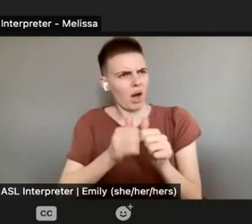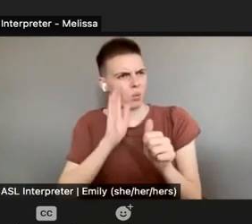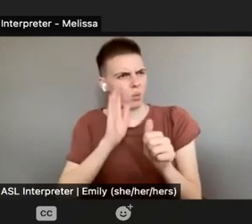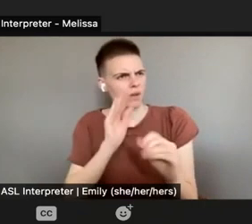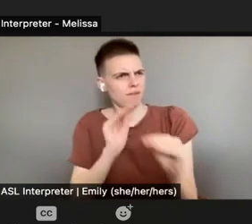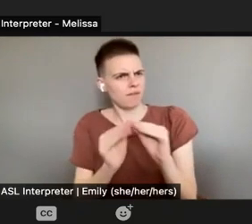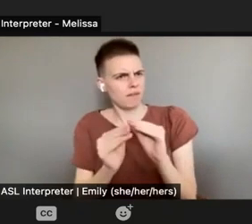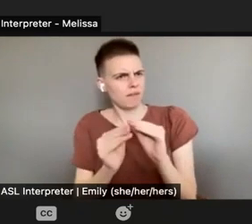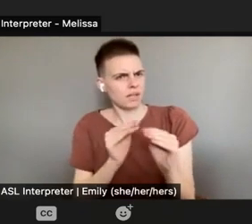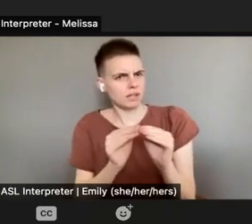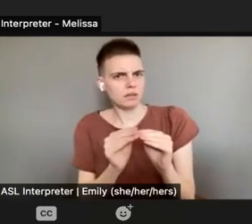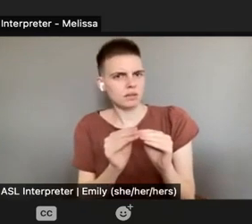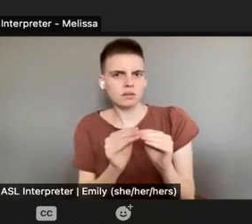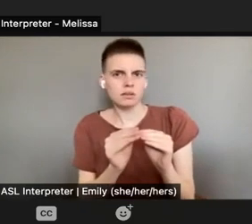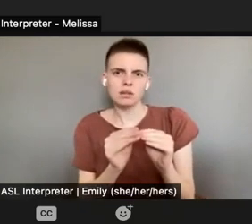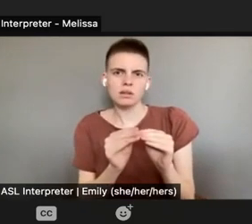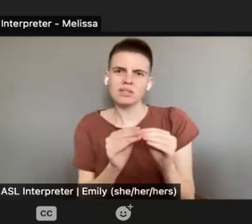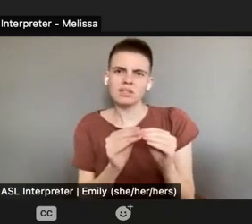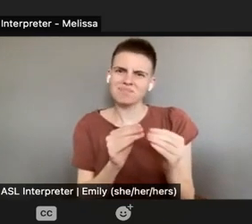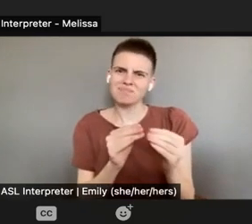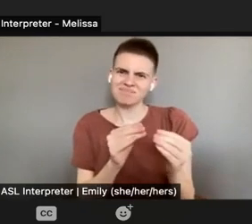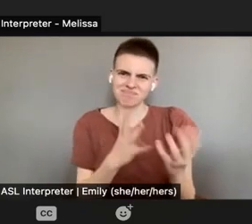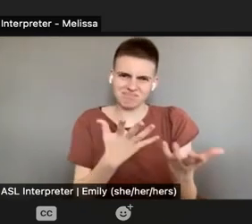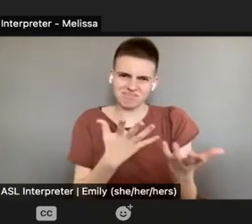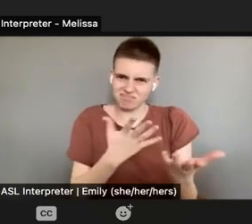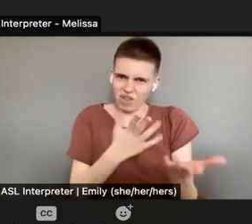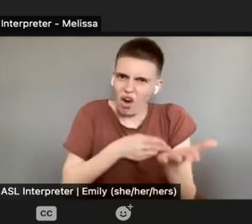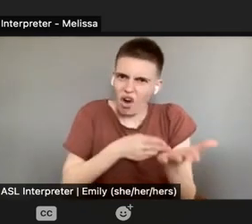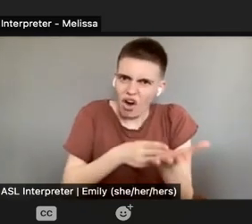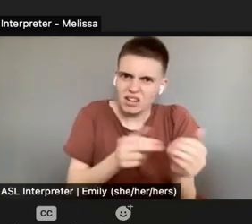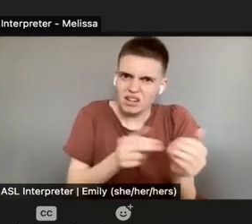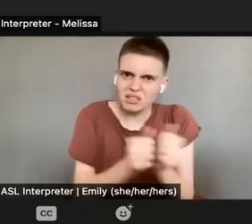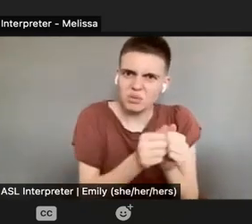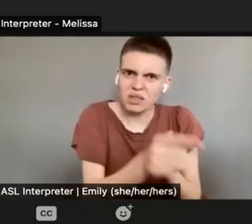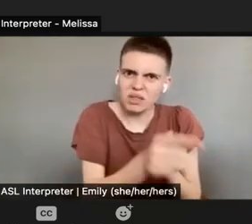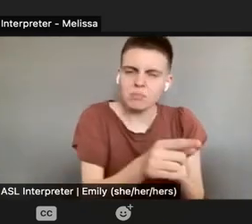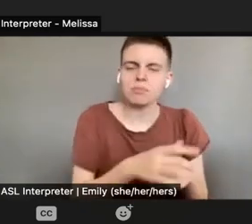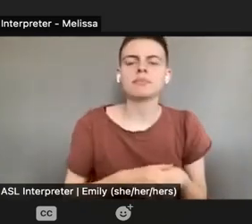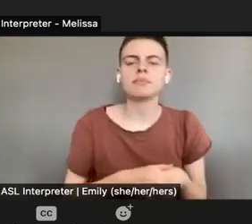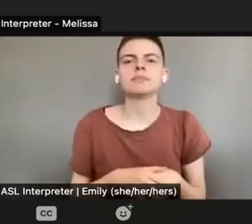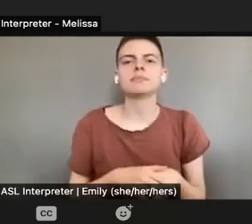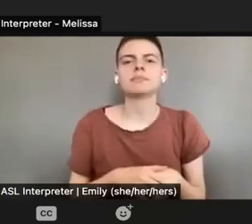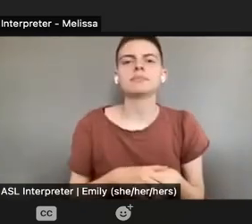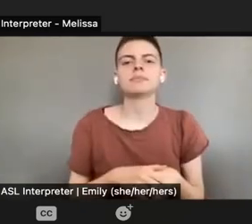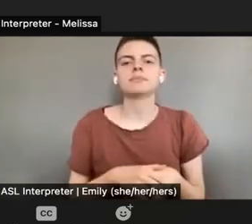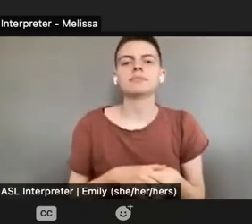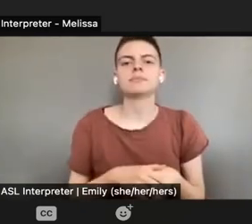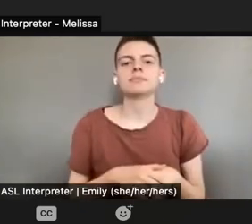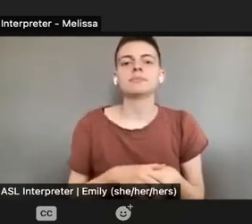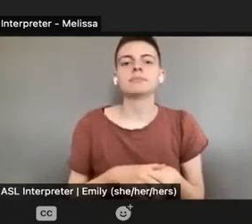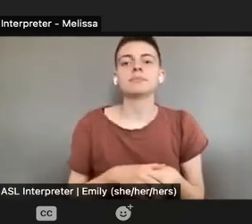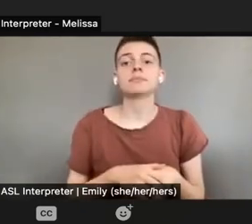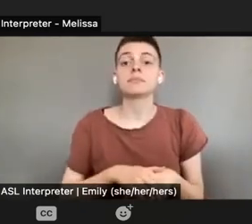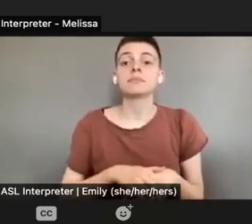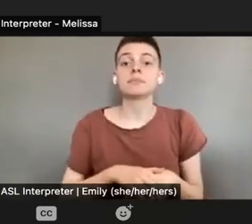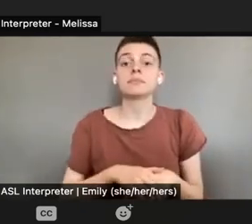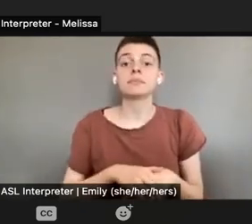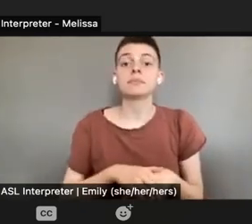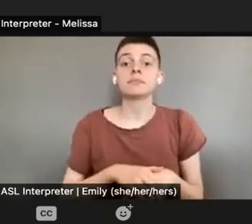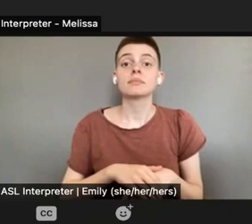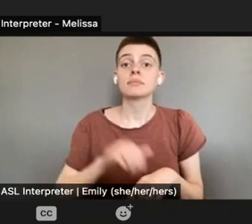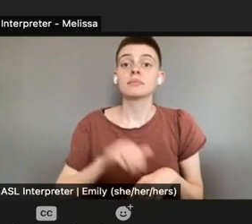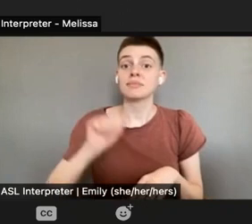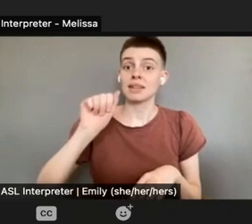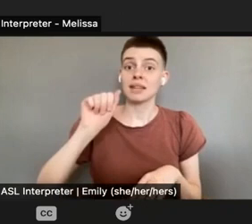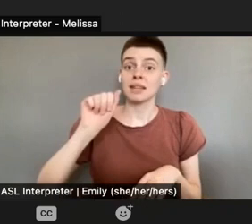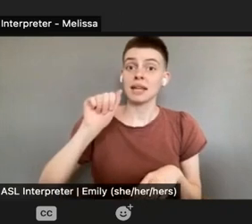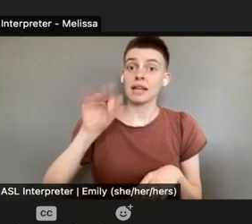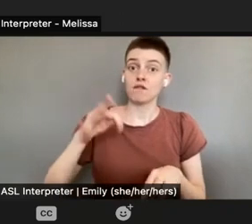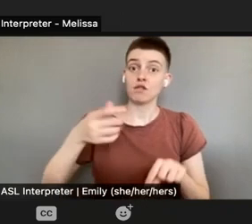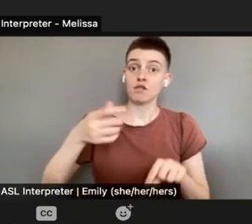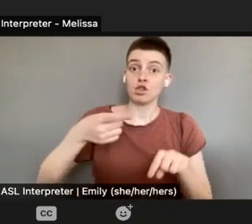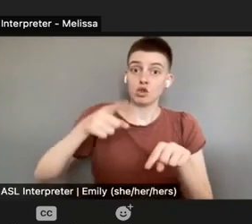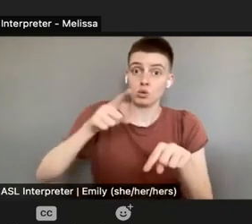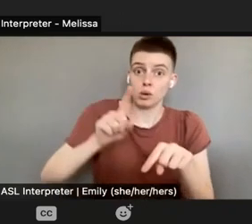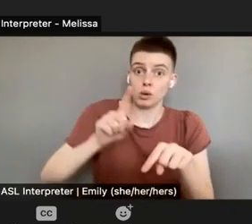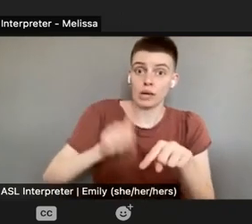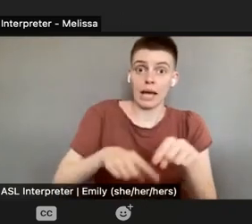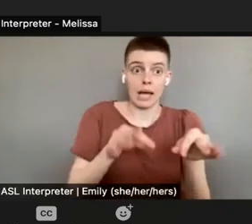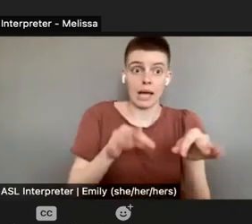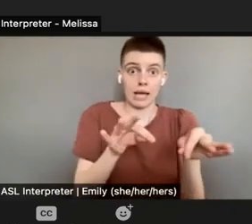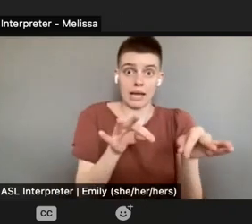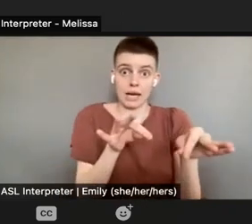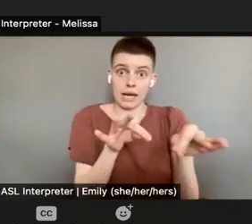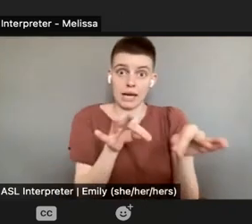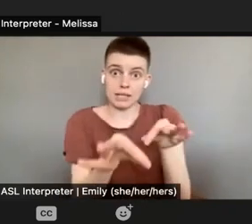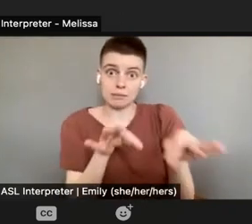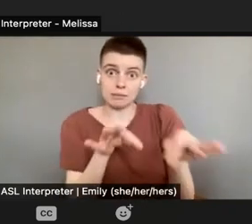So, but what I want to say is that if you cannot explain the child's visual impairment to them without emotion,